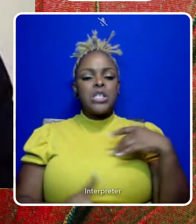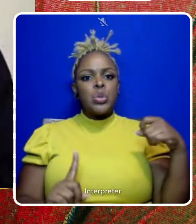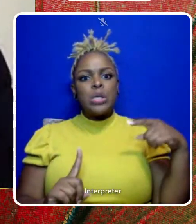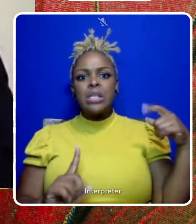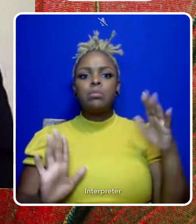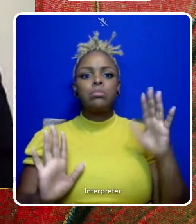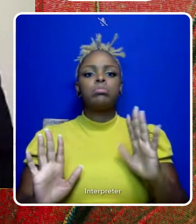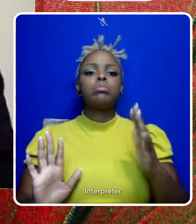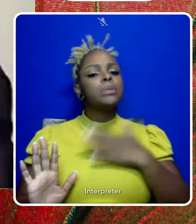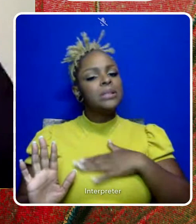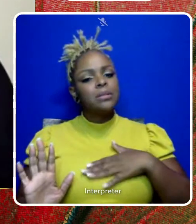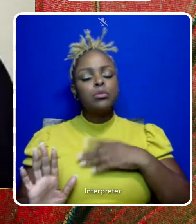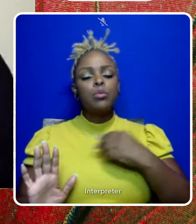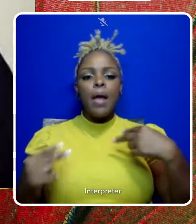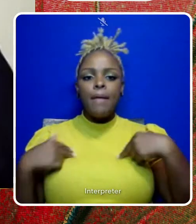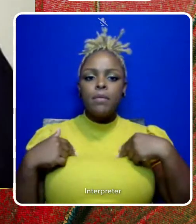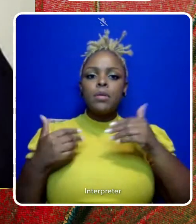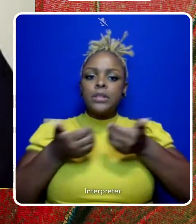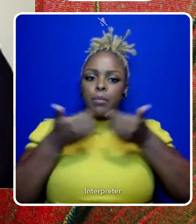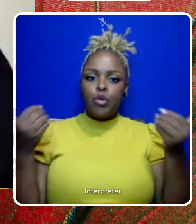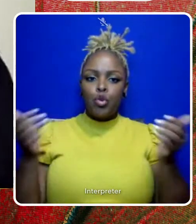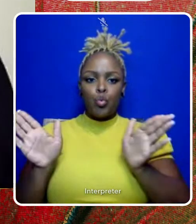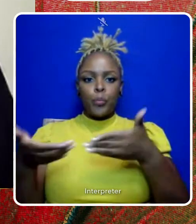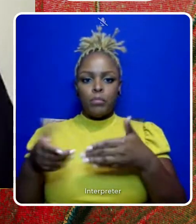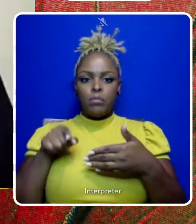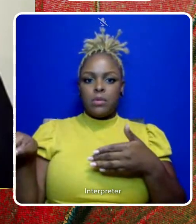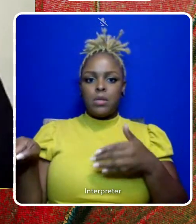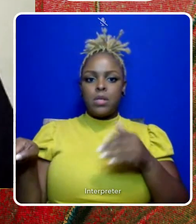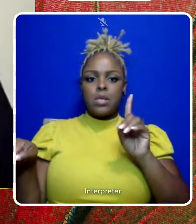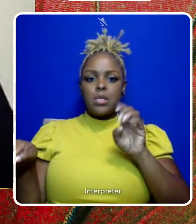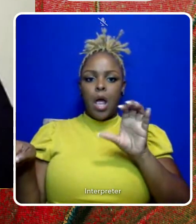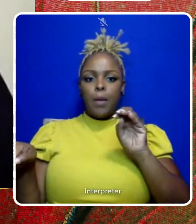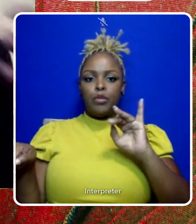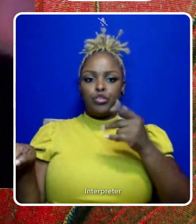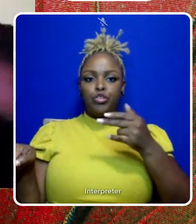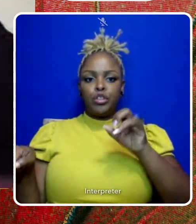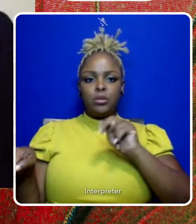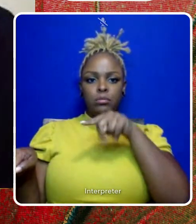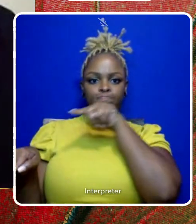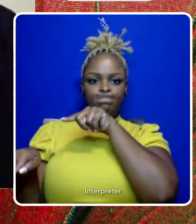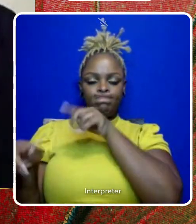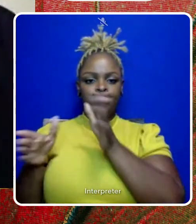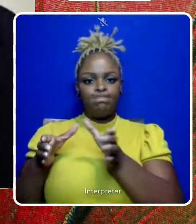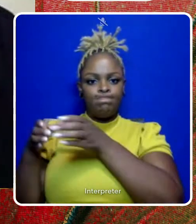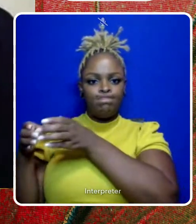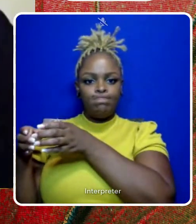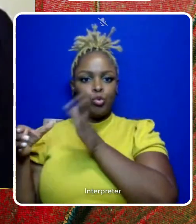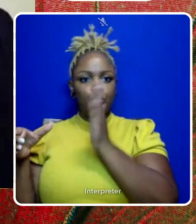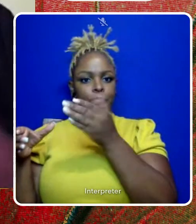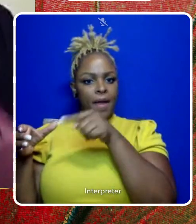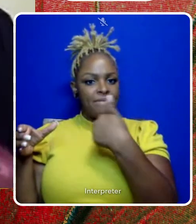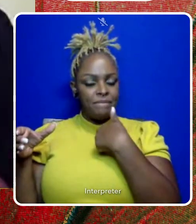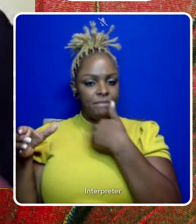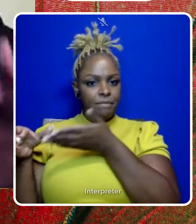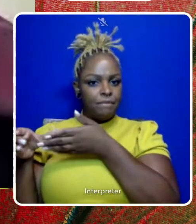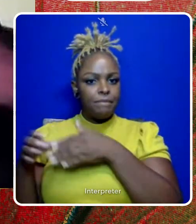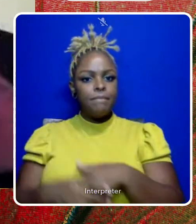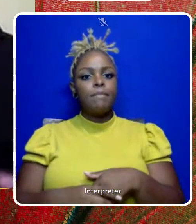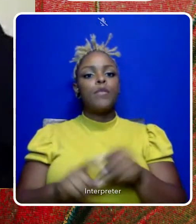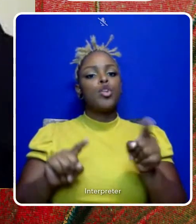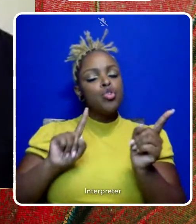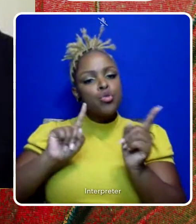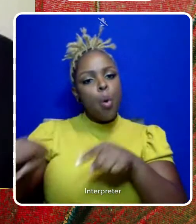click home, and you can head there. You can head to the decompression room, the decompression zone. You know, relax.